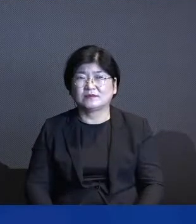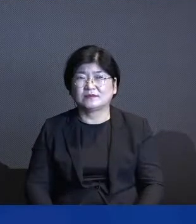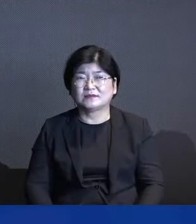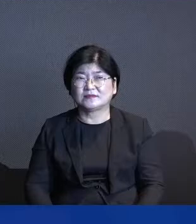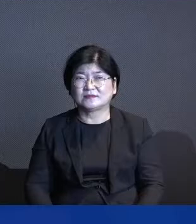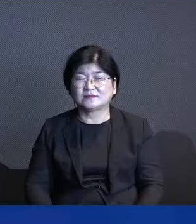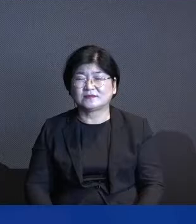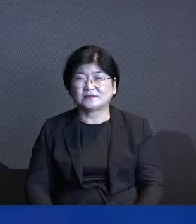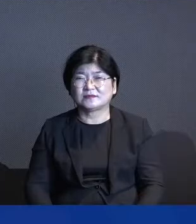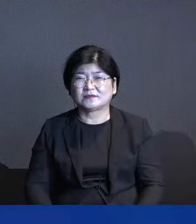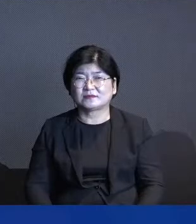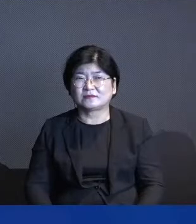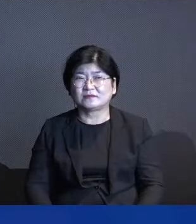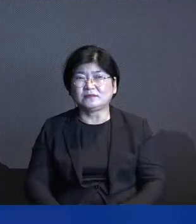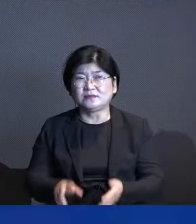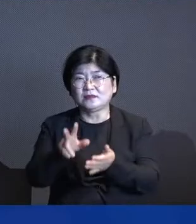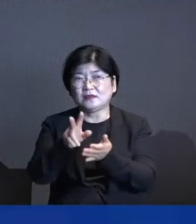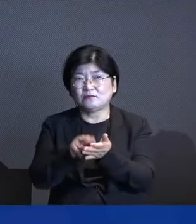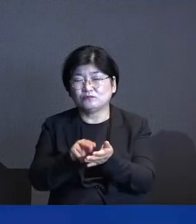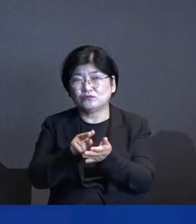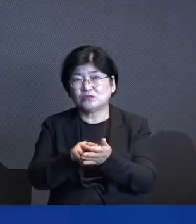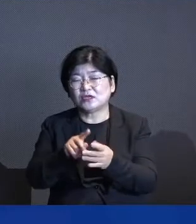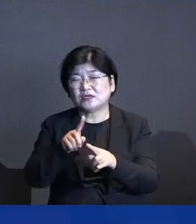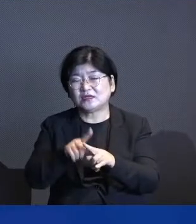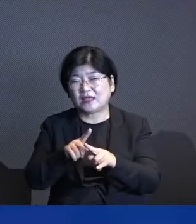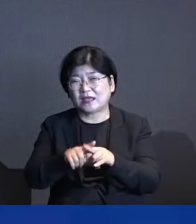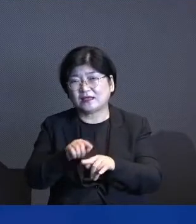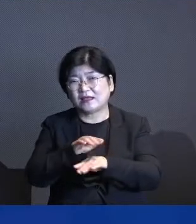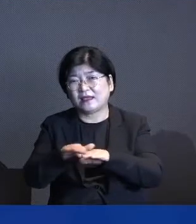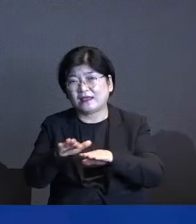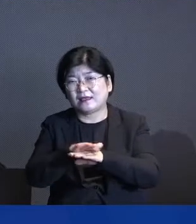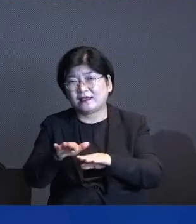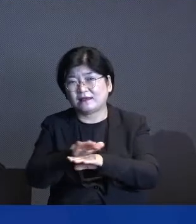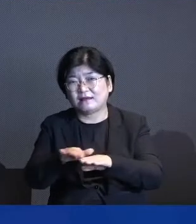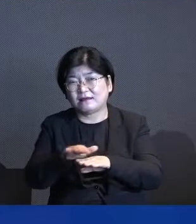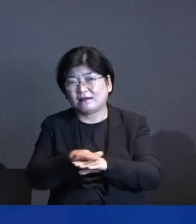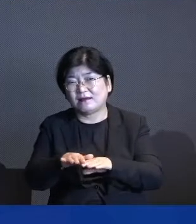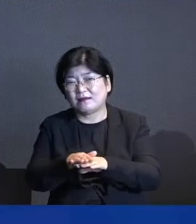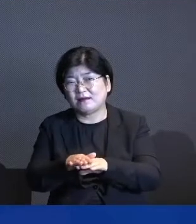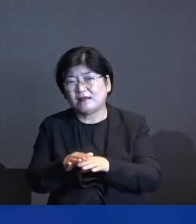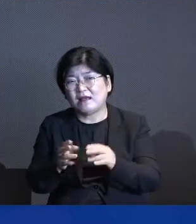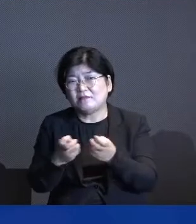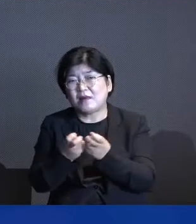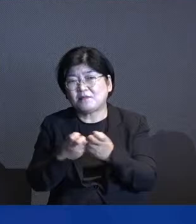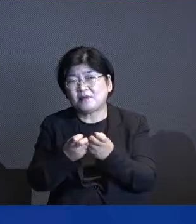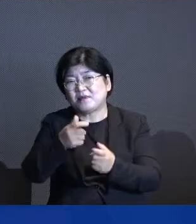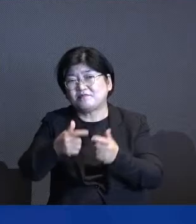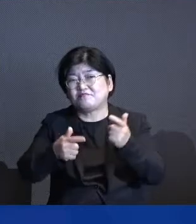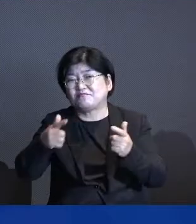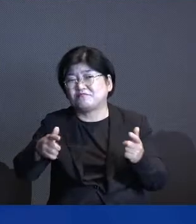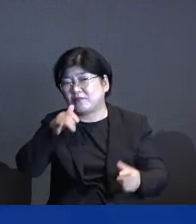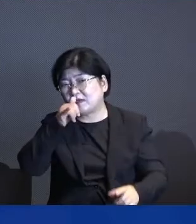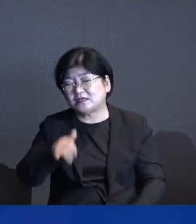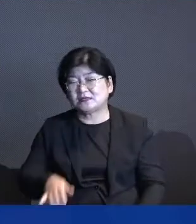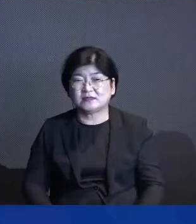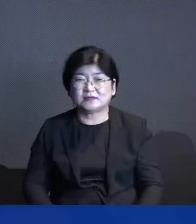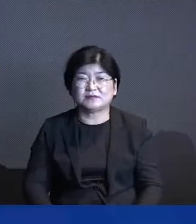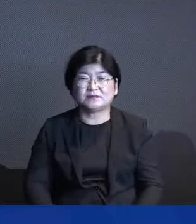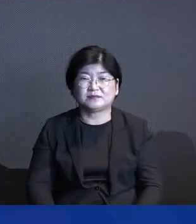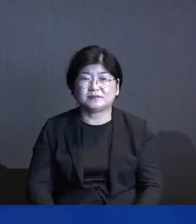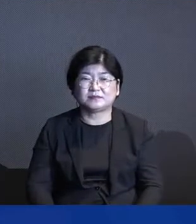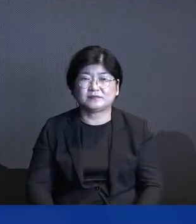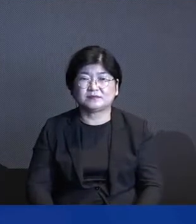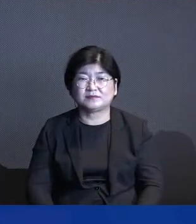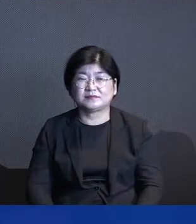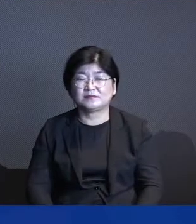cognitive reserve and compensatory recruitment. So it's not just like they are numerically